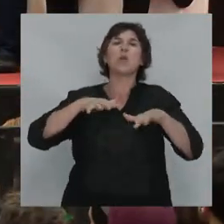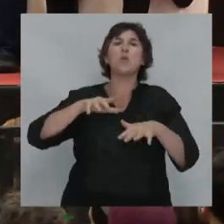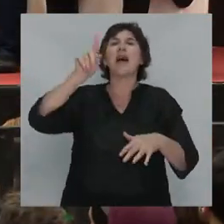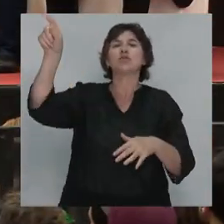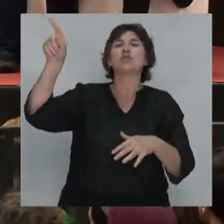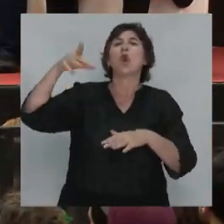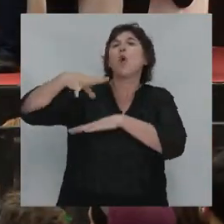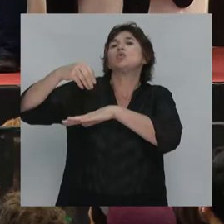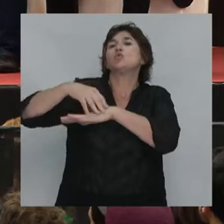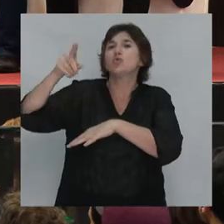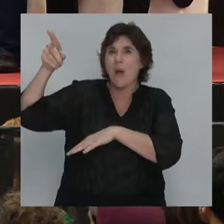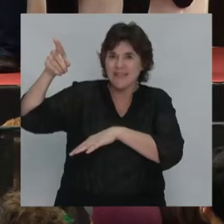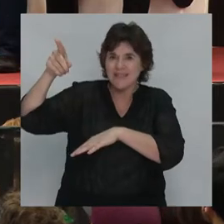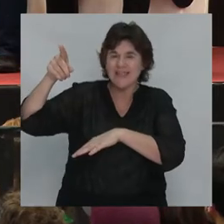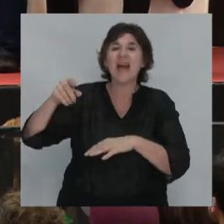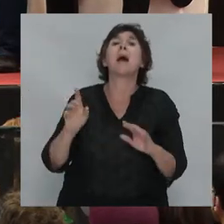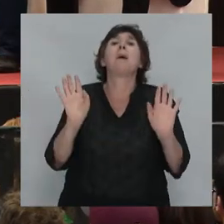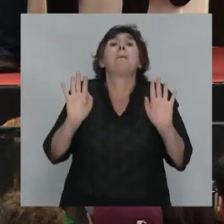Thank